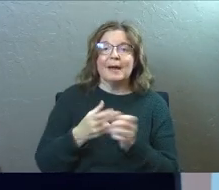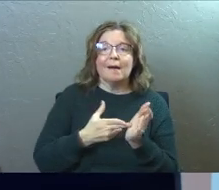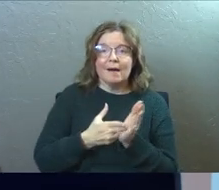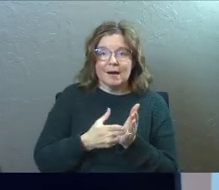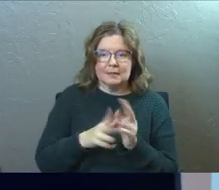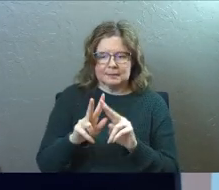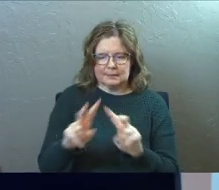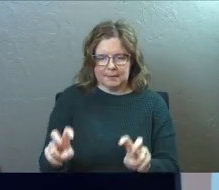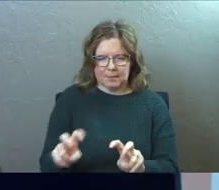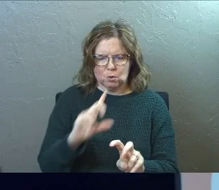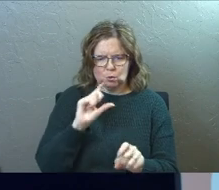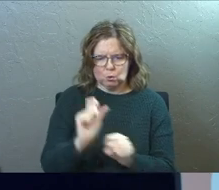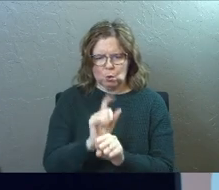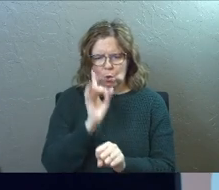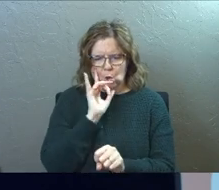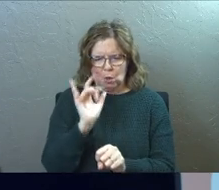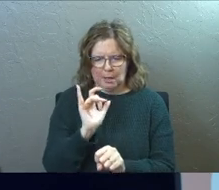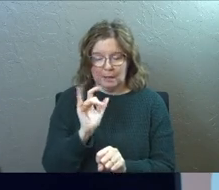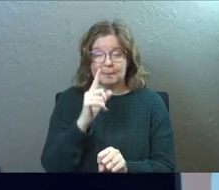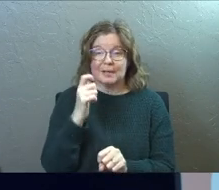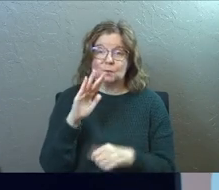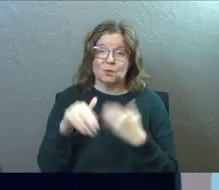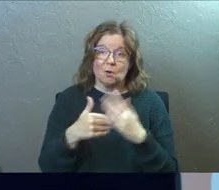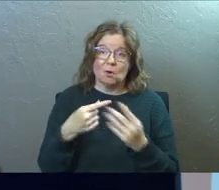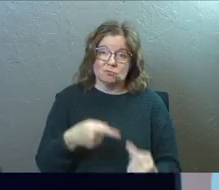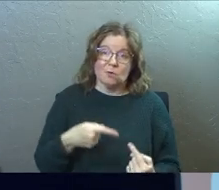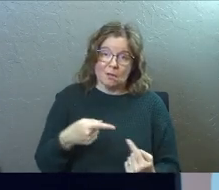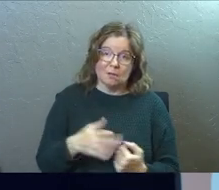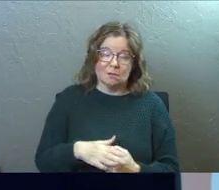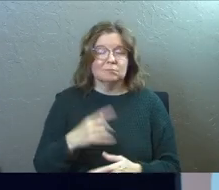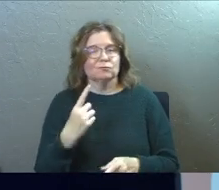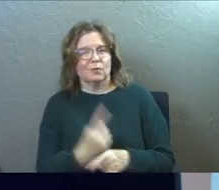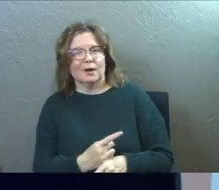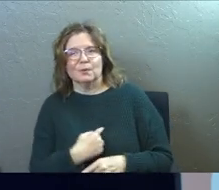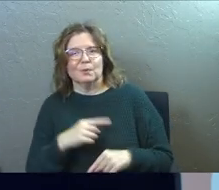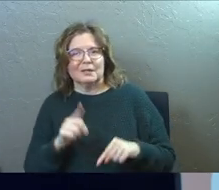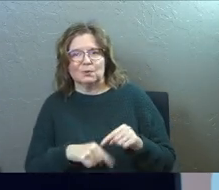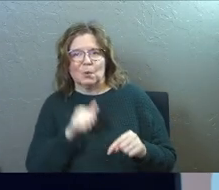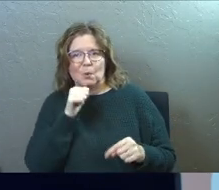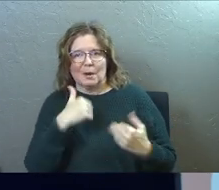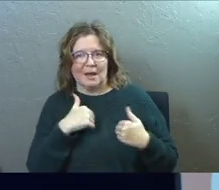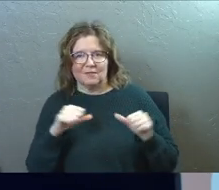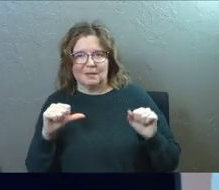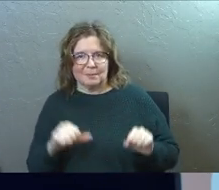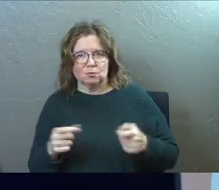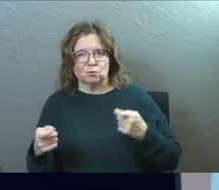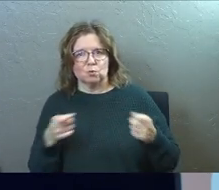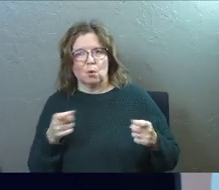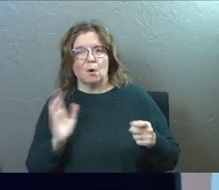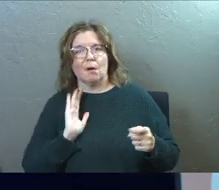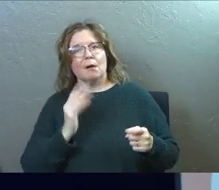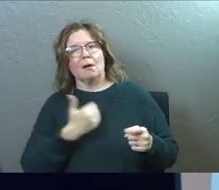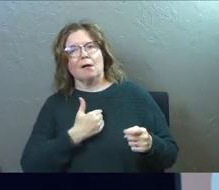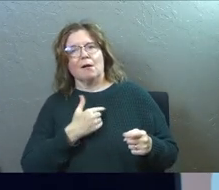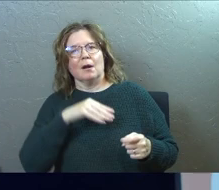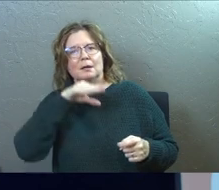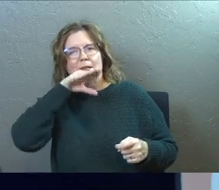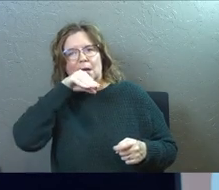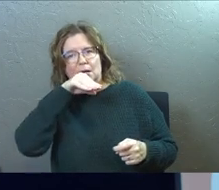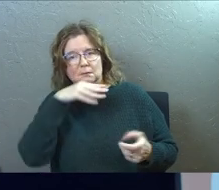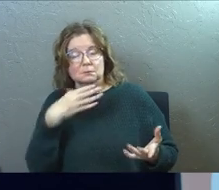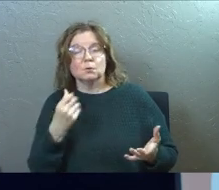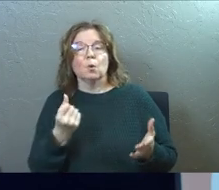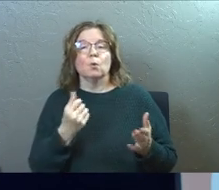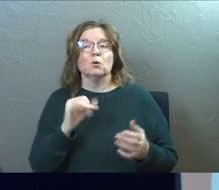honest assessment of yourself. That's right. Because we all struggle with this. Yeah, because we don't have the ability to control our tongues. So